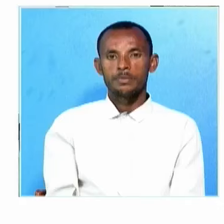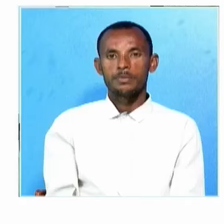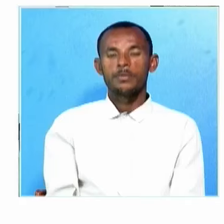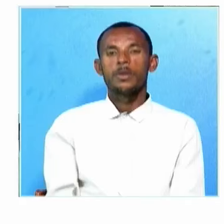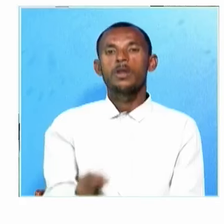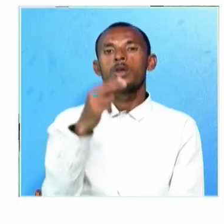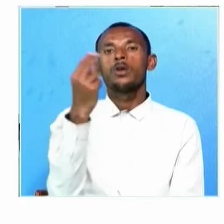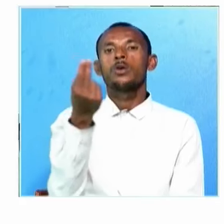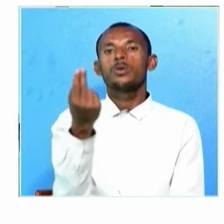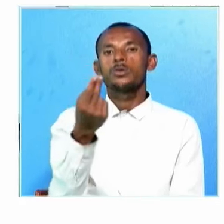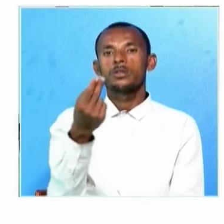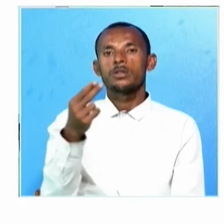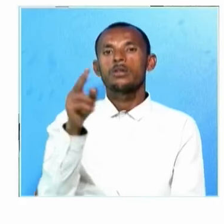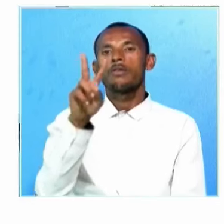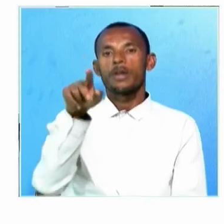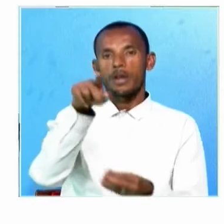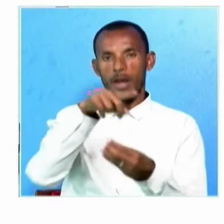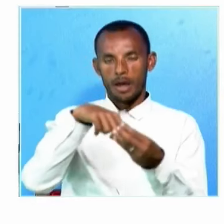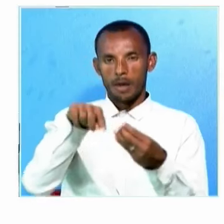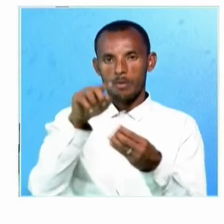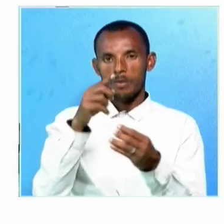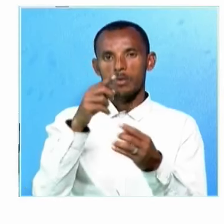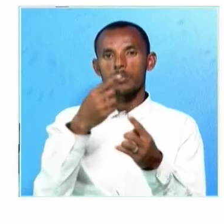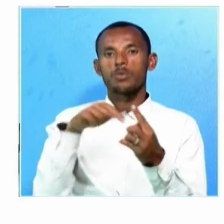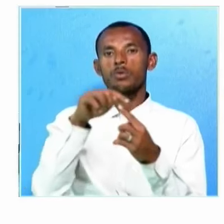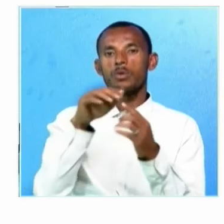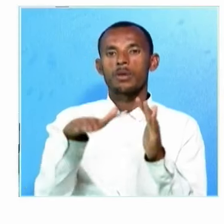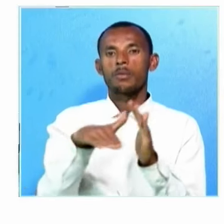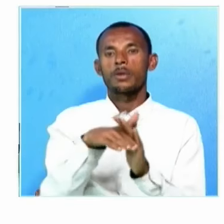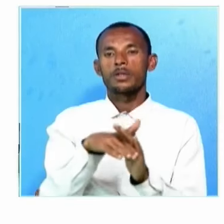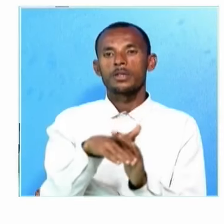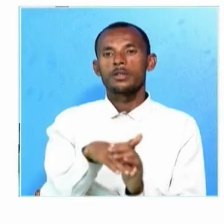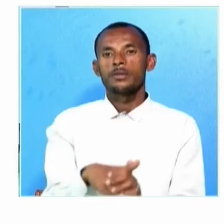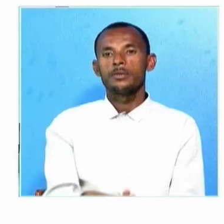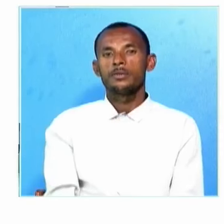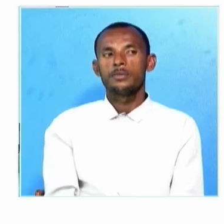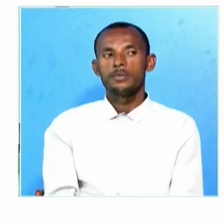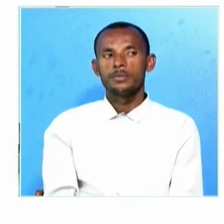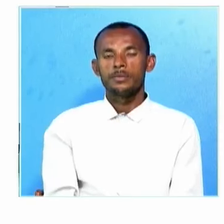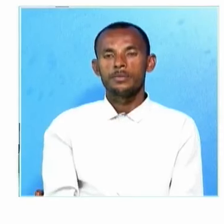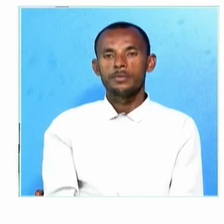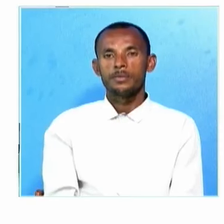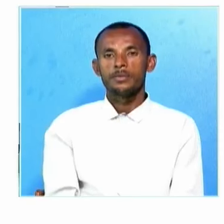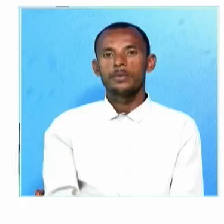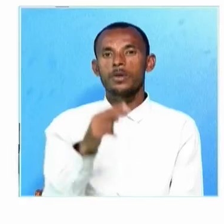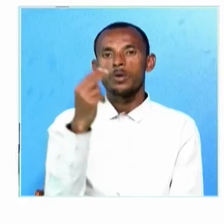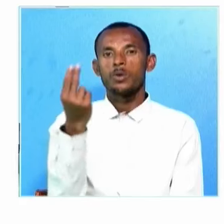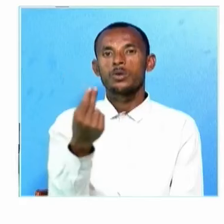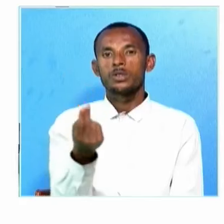Use Venn diagram to represent. Use